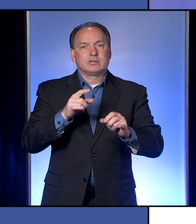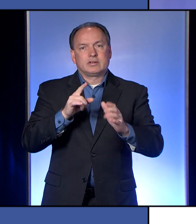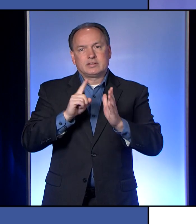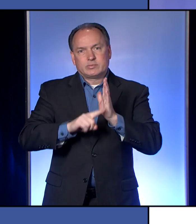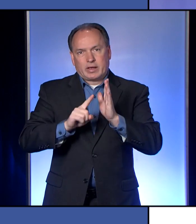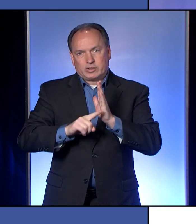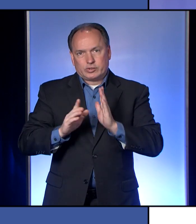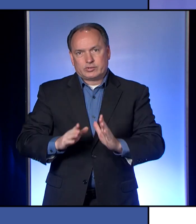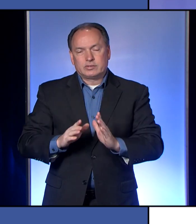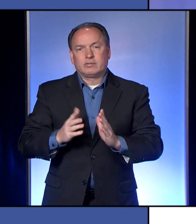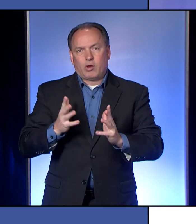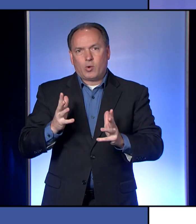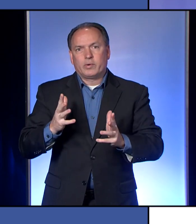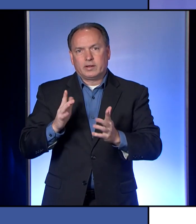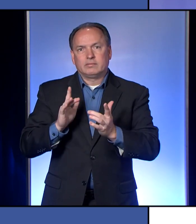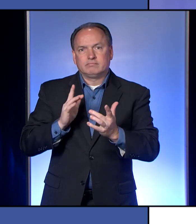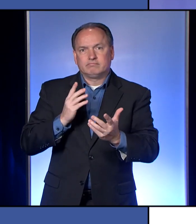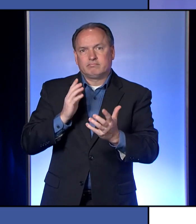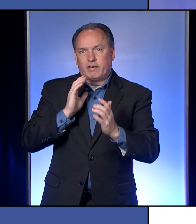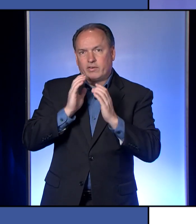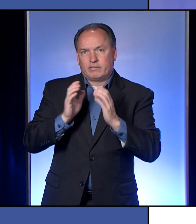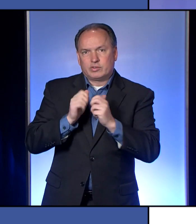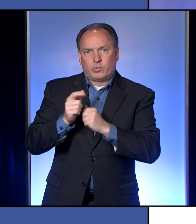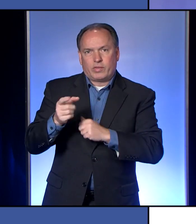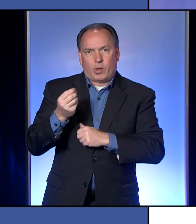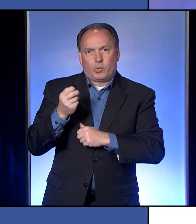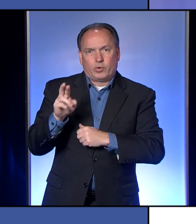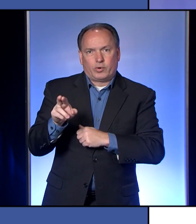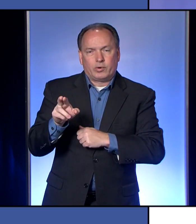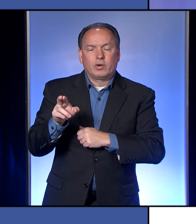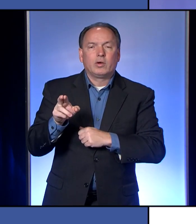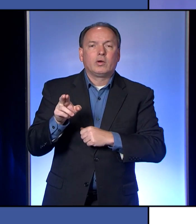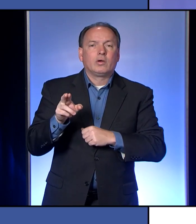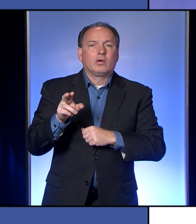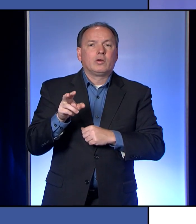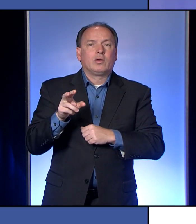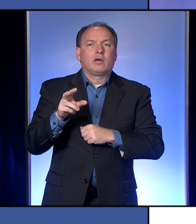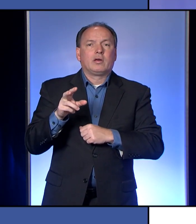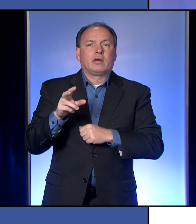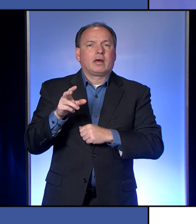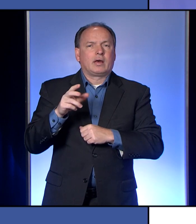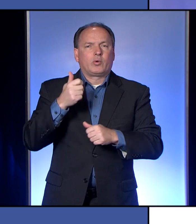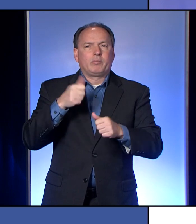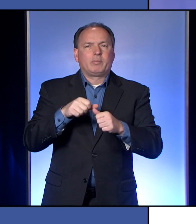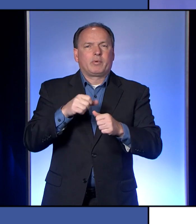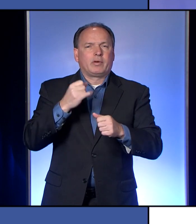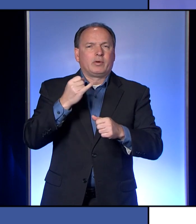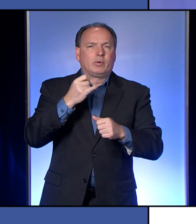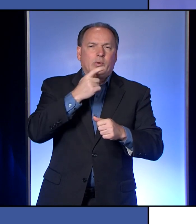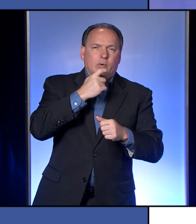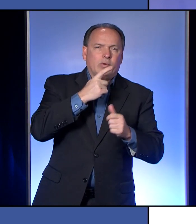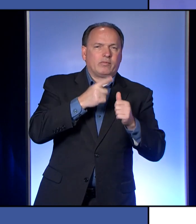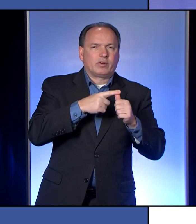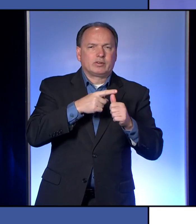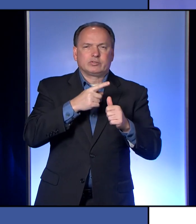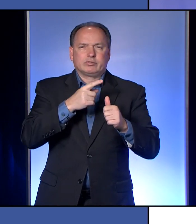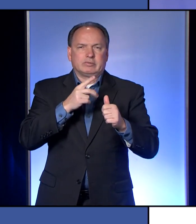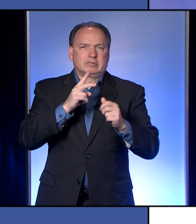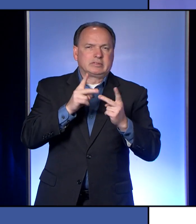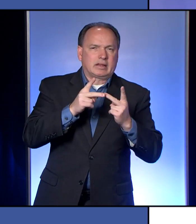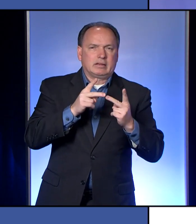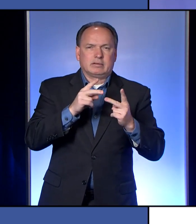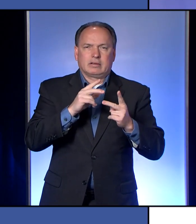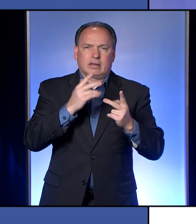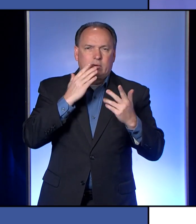inspectors, have had conversations with the owner. And I don't remember whether it was one or two times, but they have